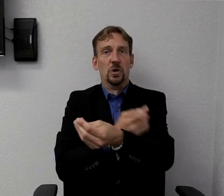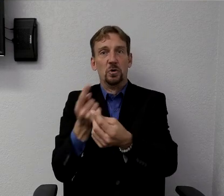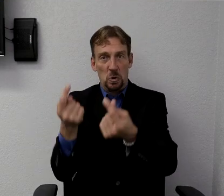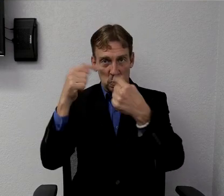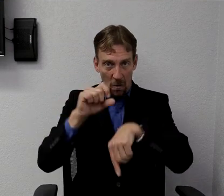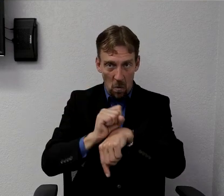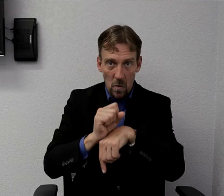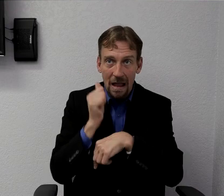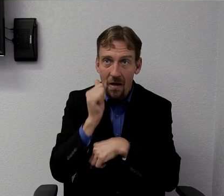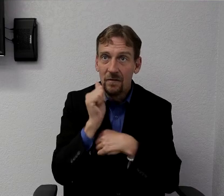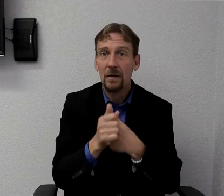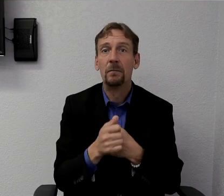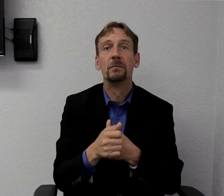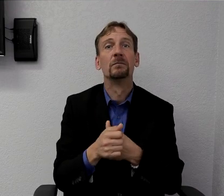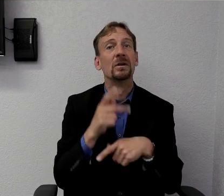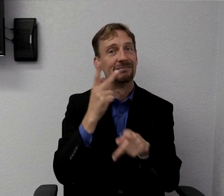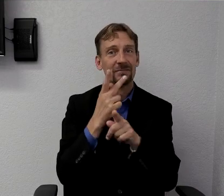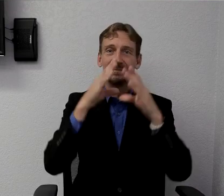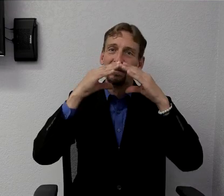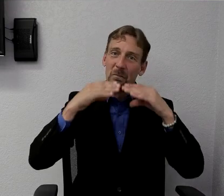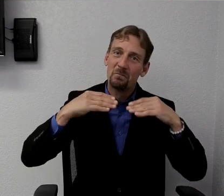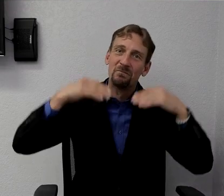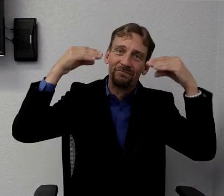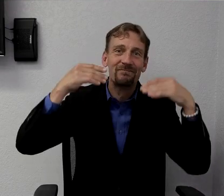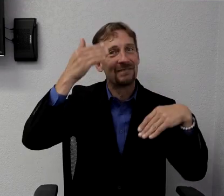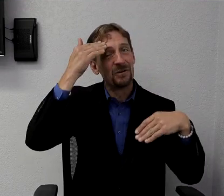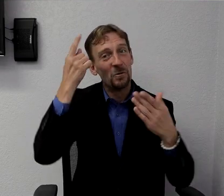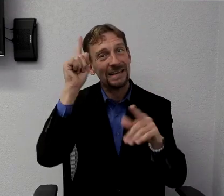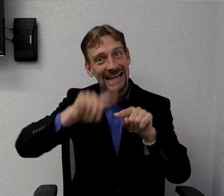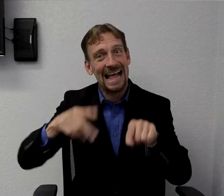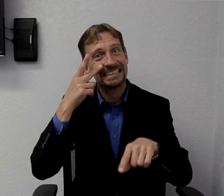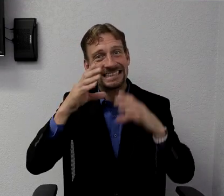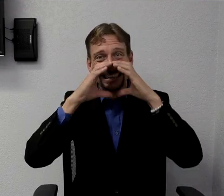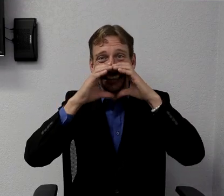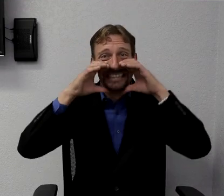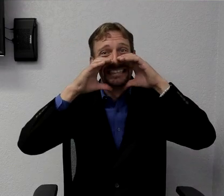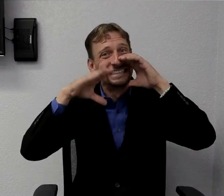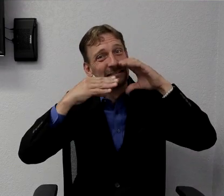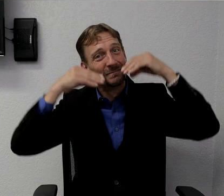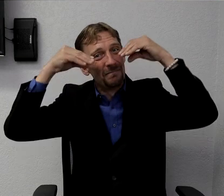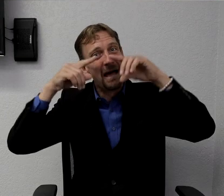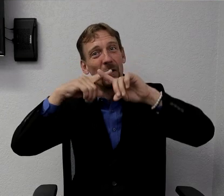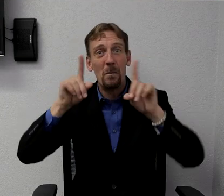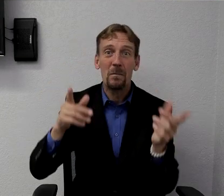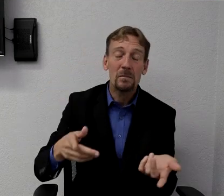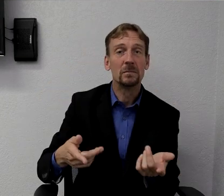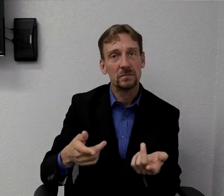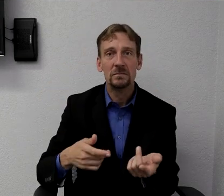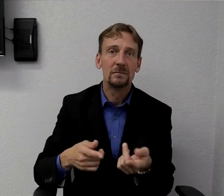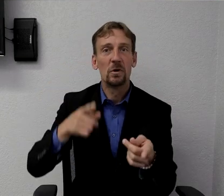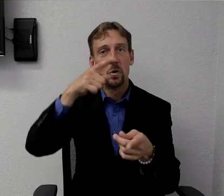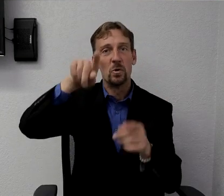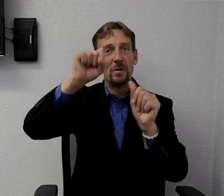still keep a smile on our face, although you can't see it anymore because we're all wearing masks, but maybe you can see it in our eyes and